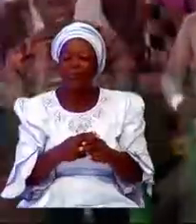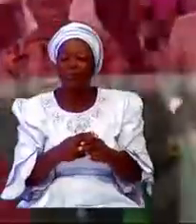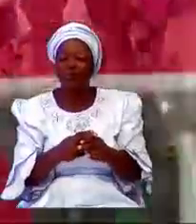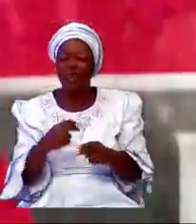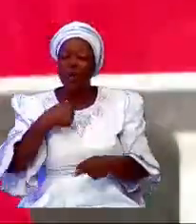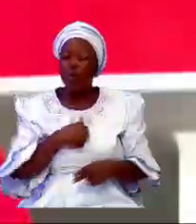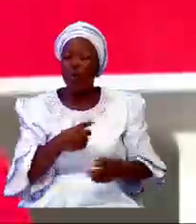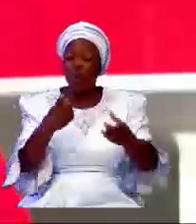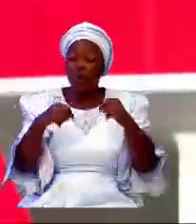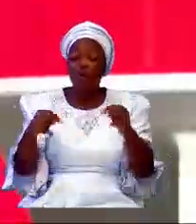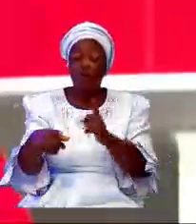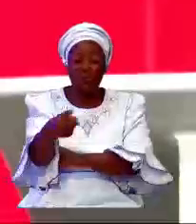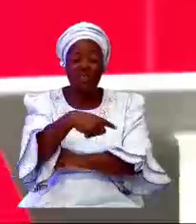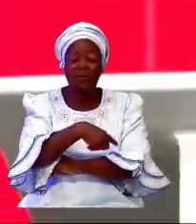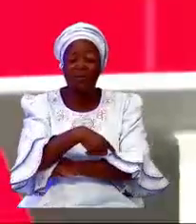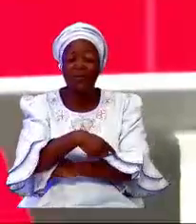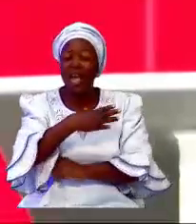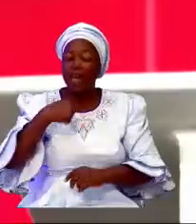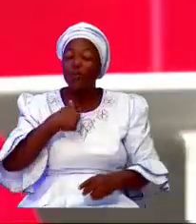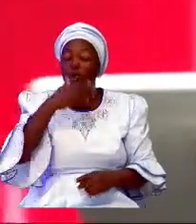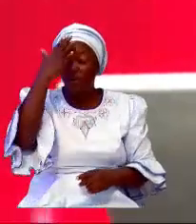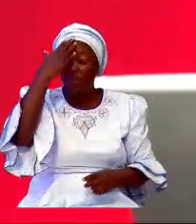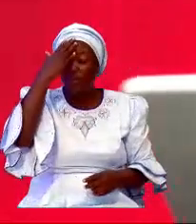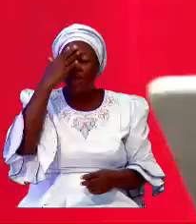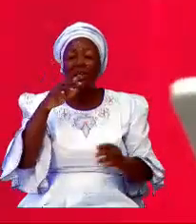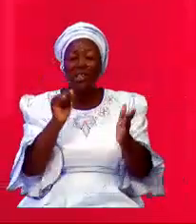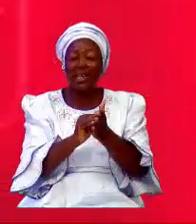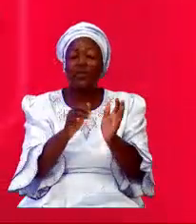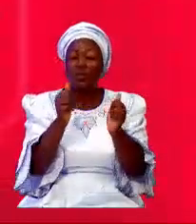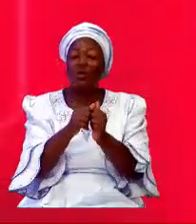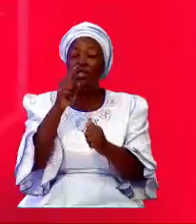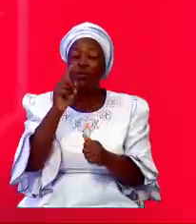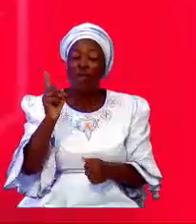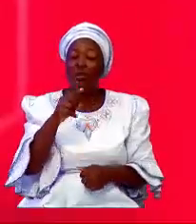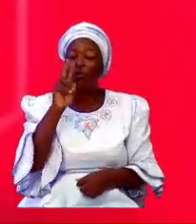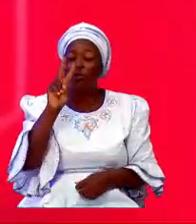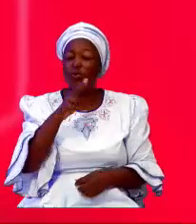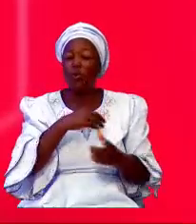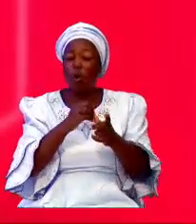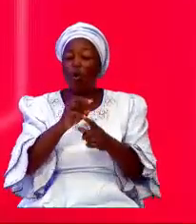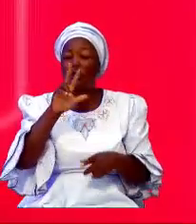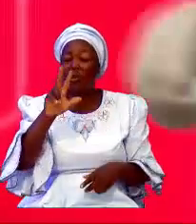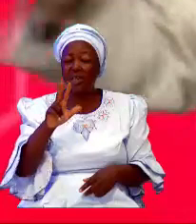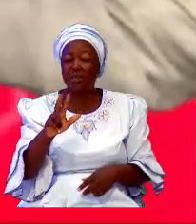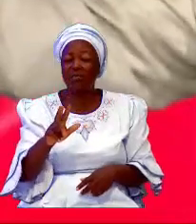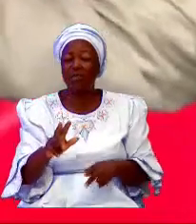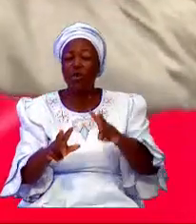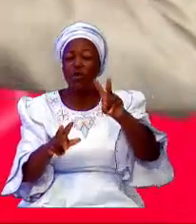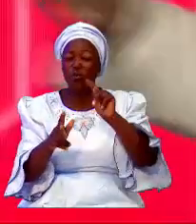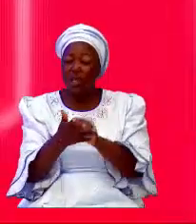Father, in Jesus' name, we come today and we know where